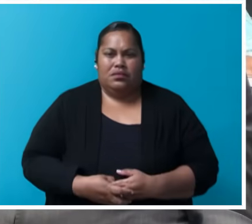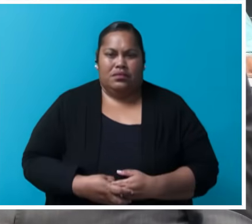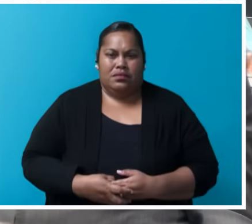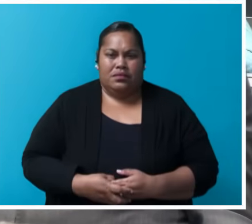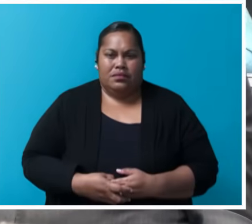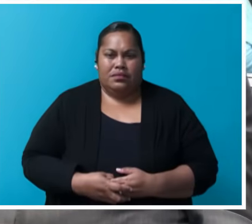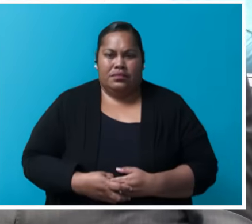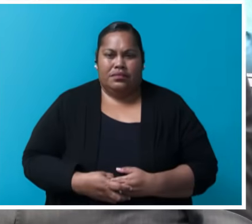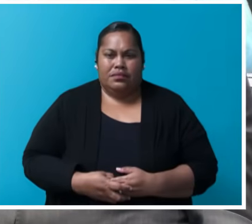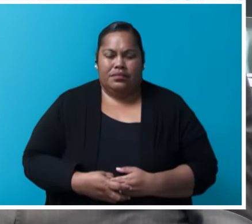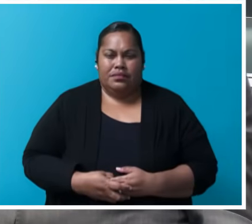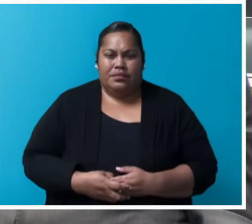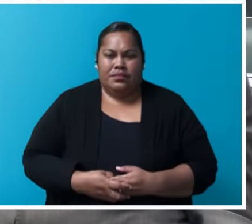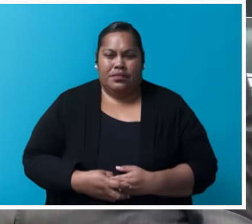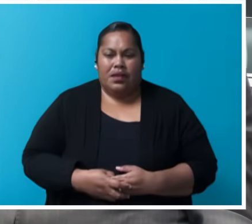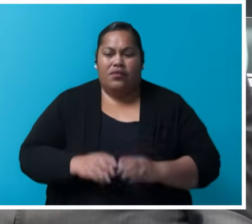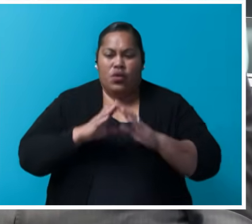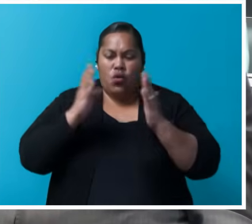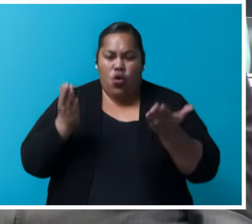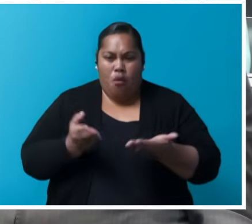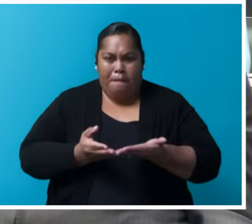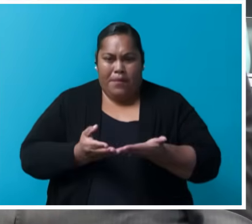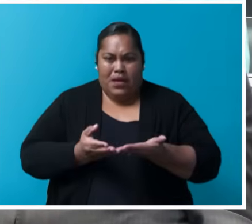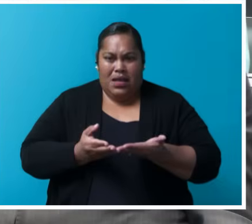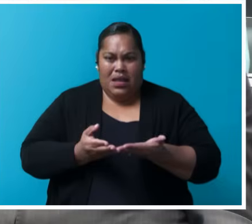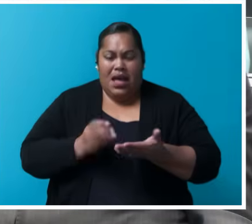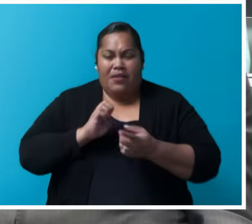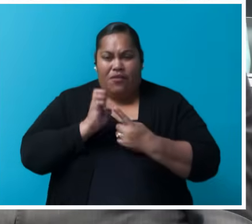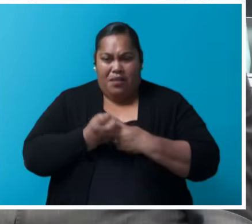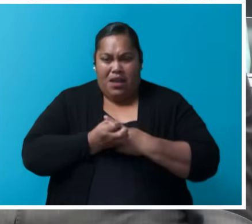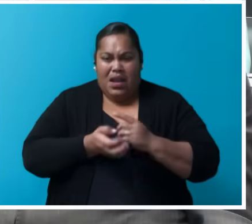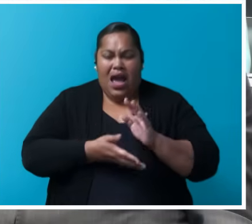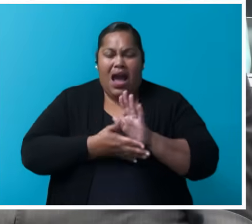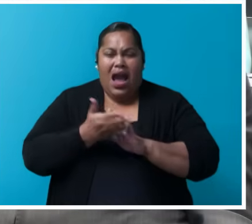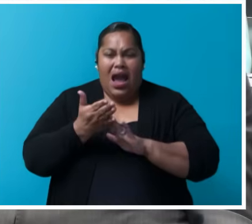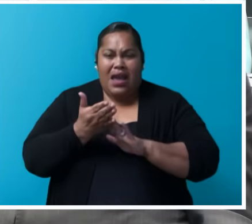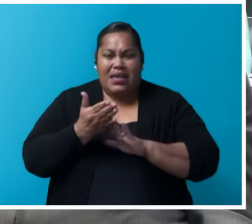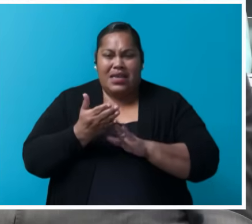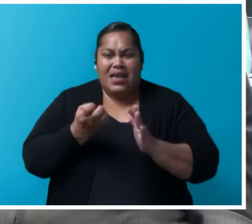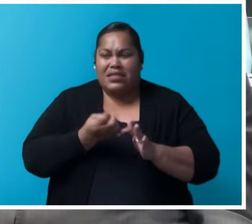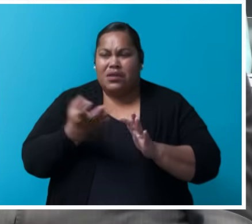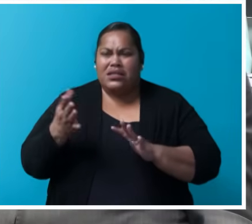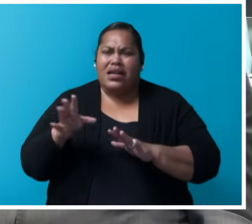Given the uncertain global economic environment, a higher deficit and expenditure has been adopted,